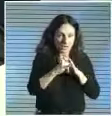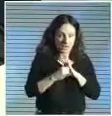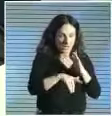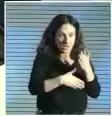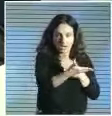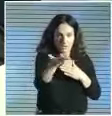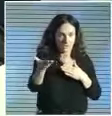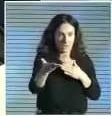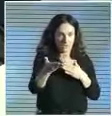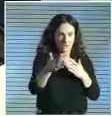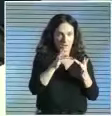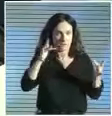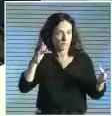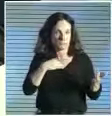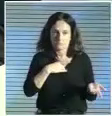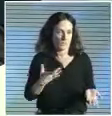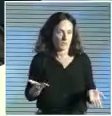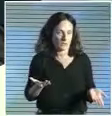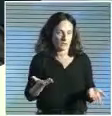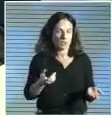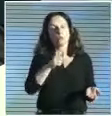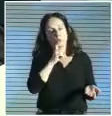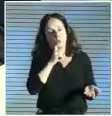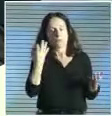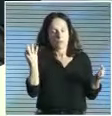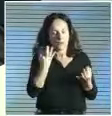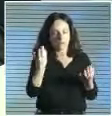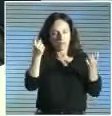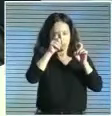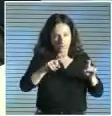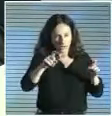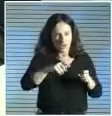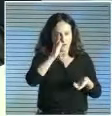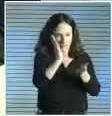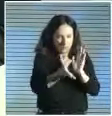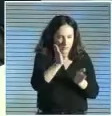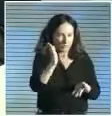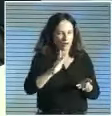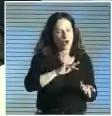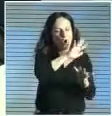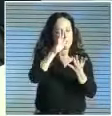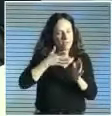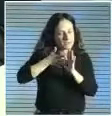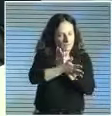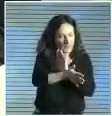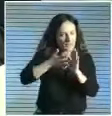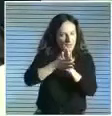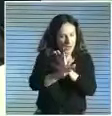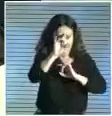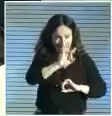need to educate, you need to convince, you need to explain very well the